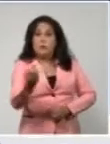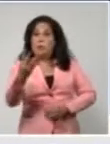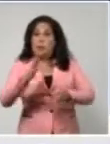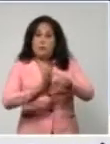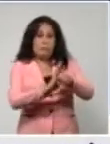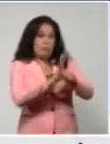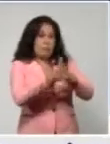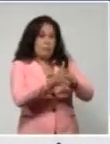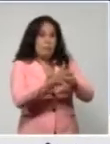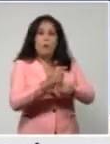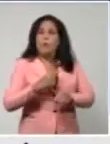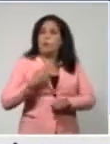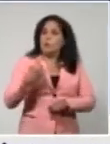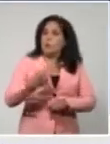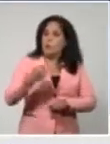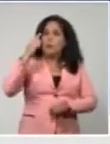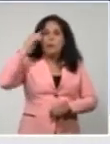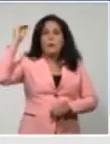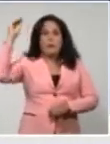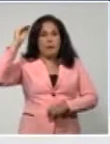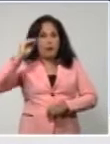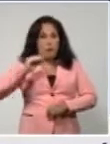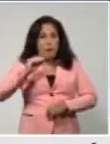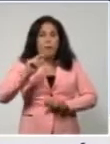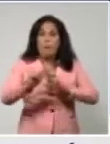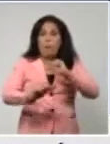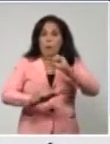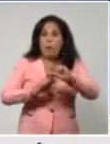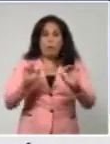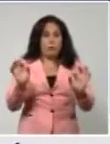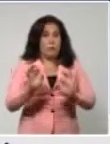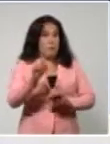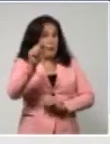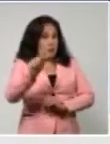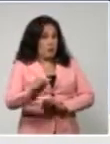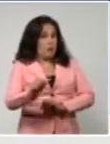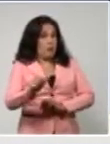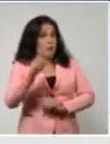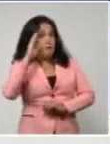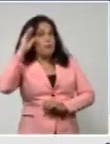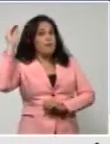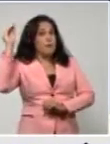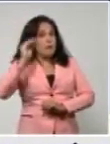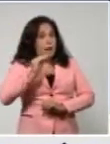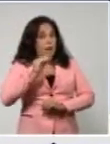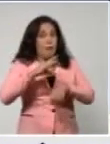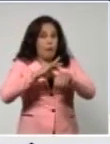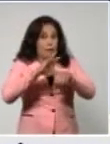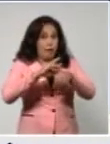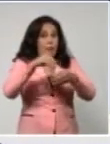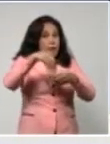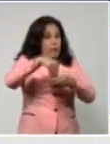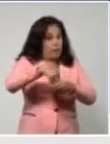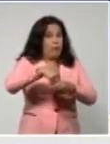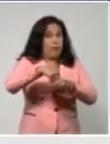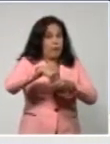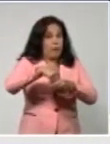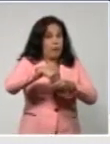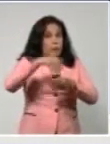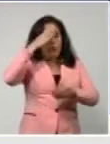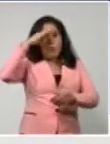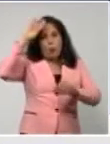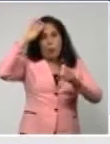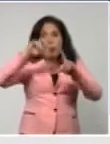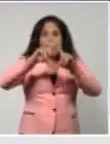we maintain here, I asked to be allowed to remove my face mask so that you might understand me better.